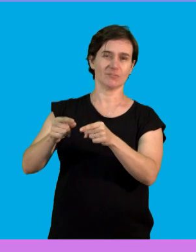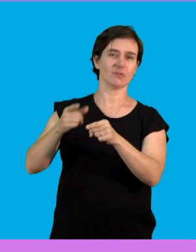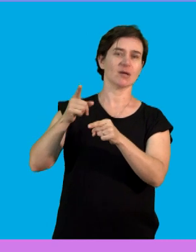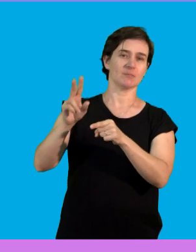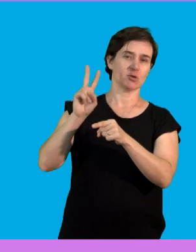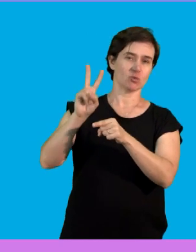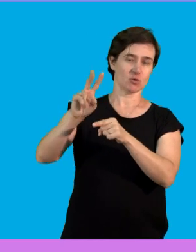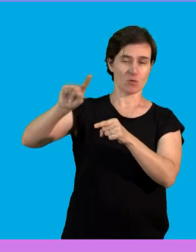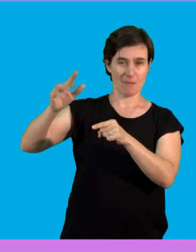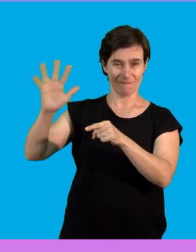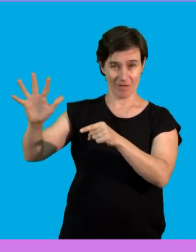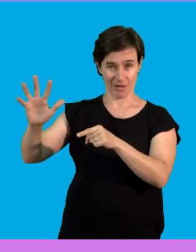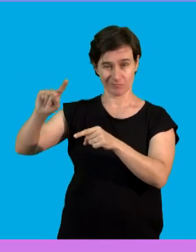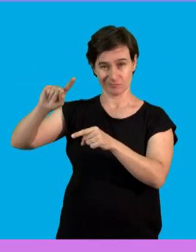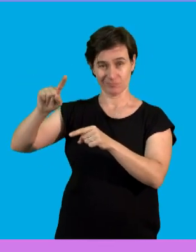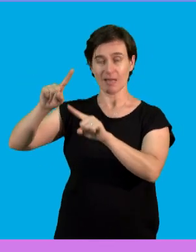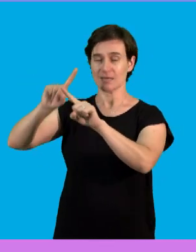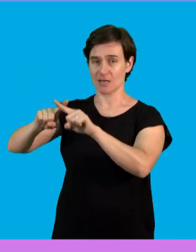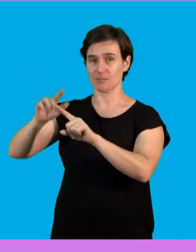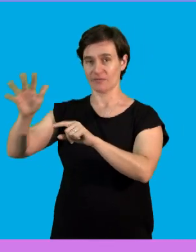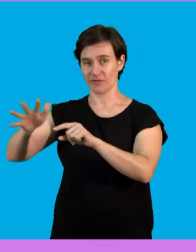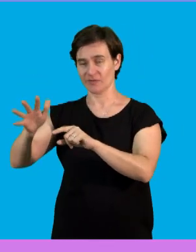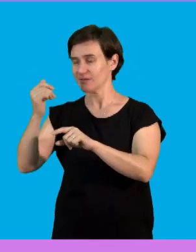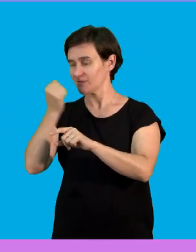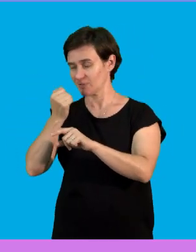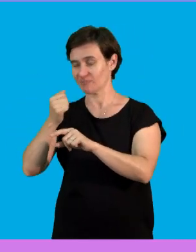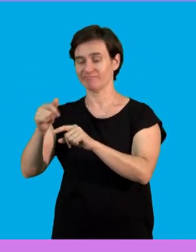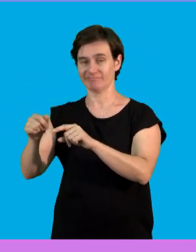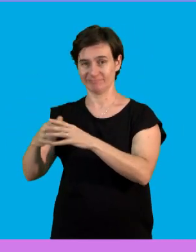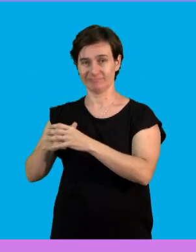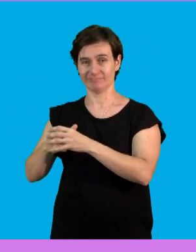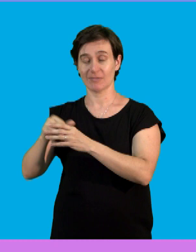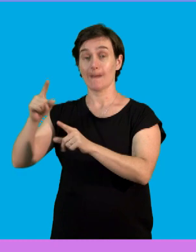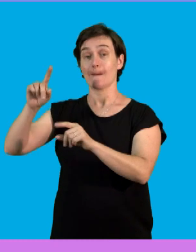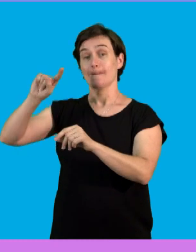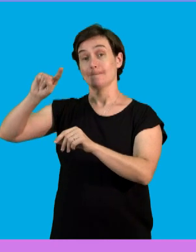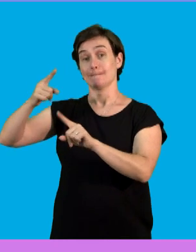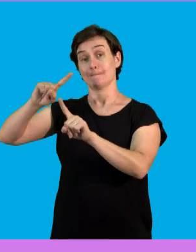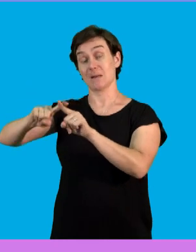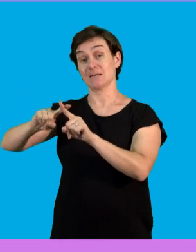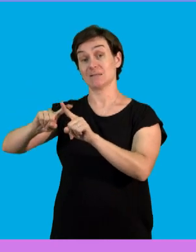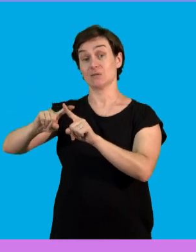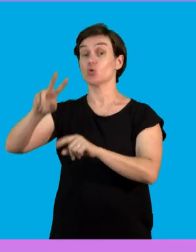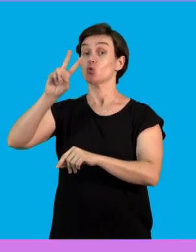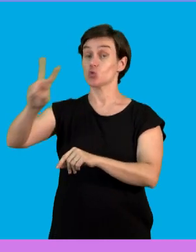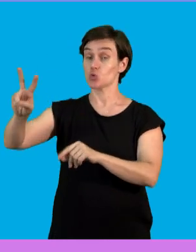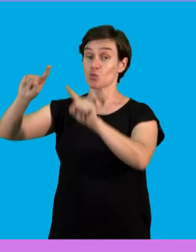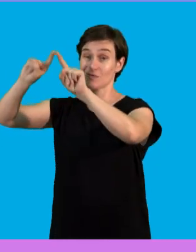22,5 times 15, sorry about that, plus 2 times